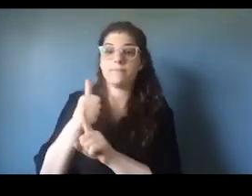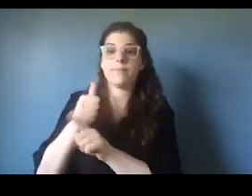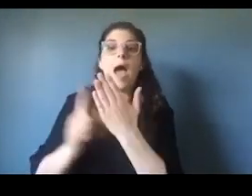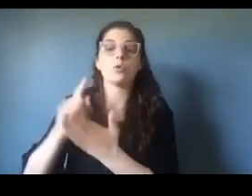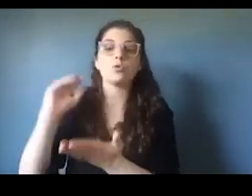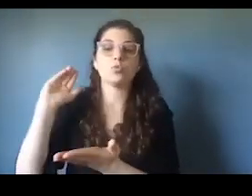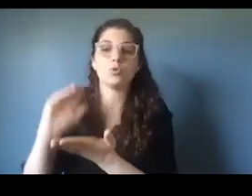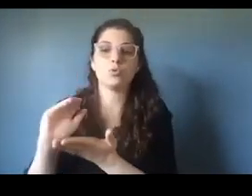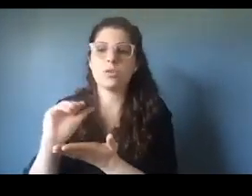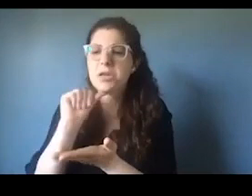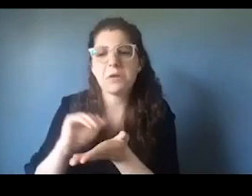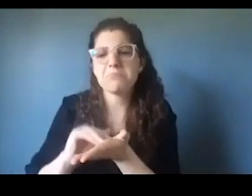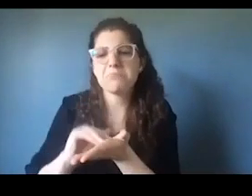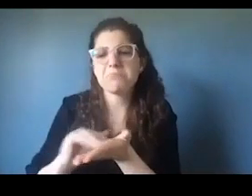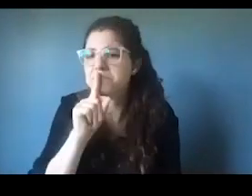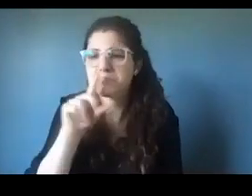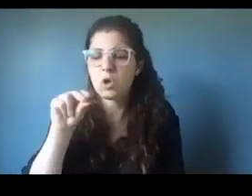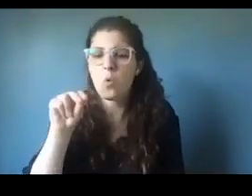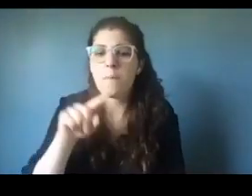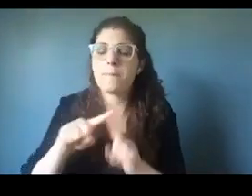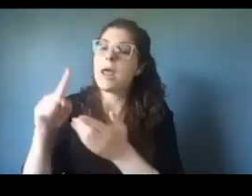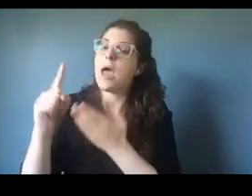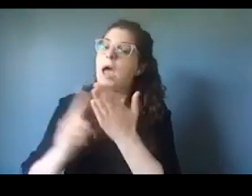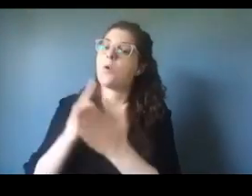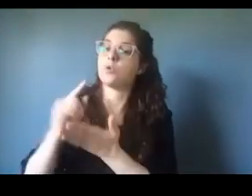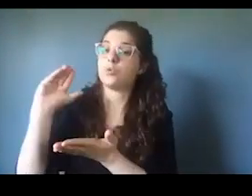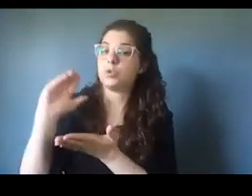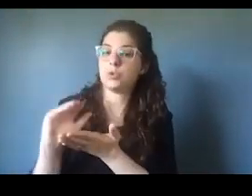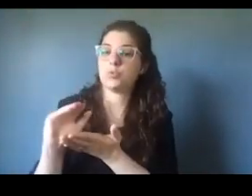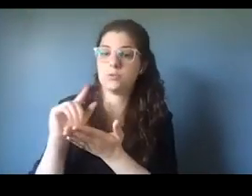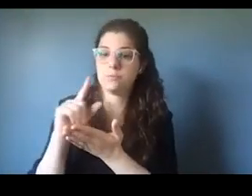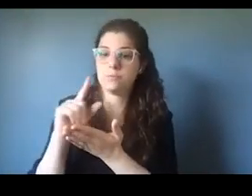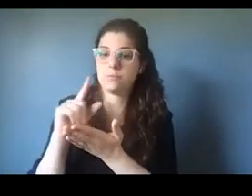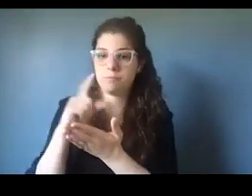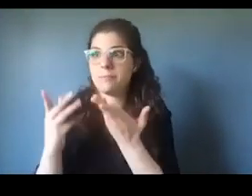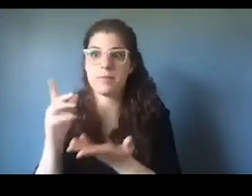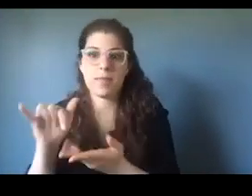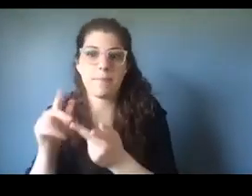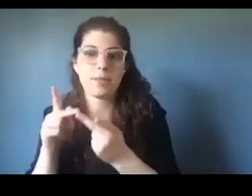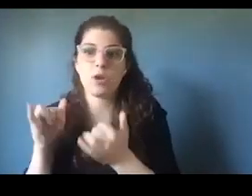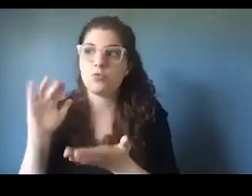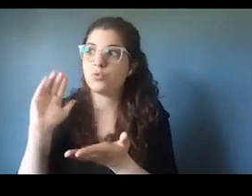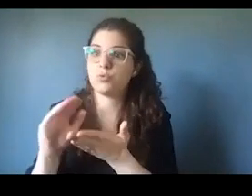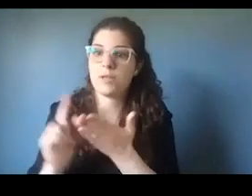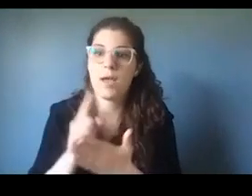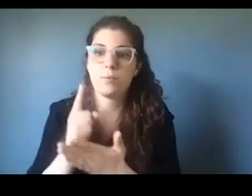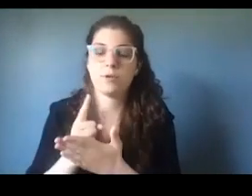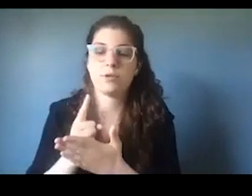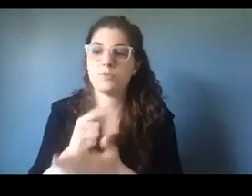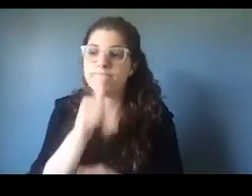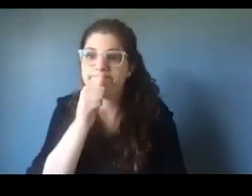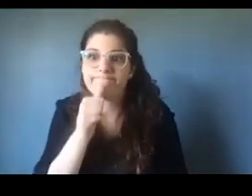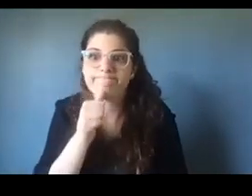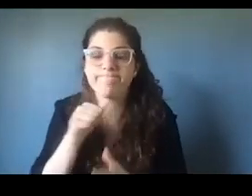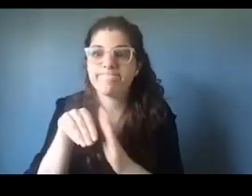been laid off, but just have their hours reduced because the firm is trying to reduce hours as a way to weather the downturn rather than lay